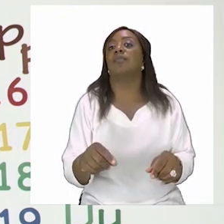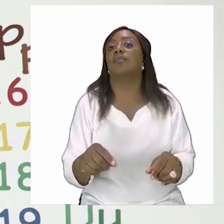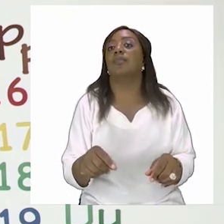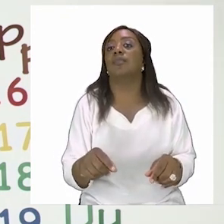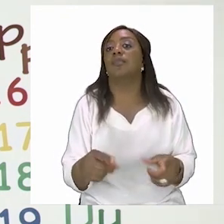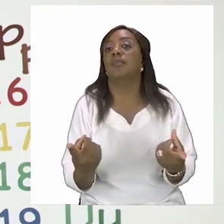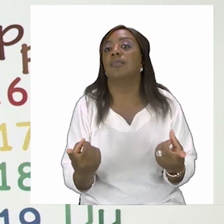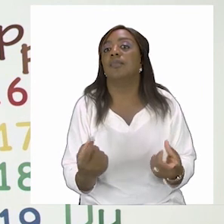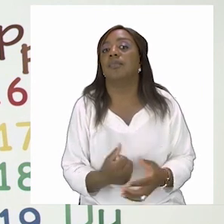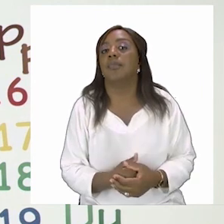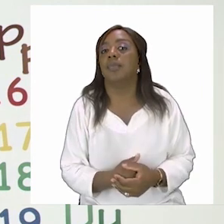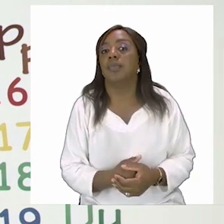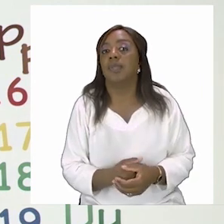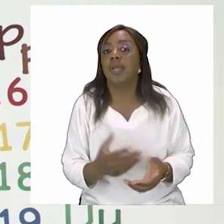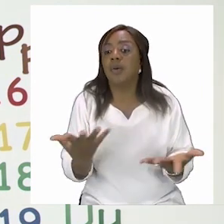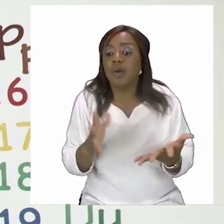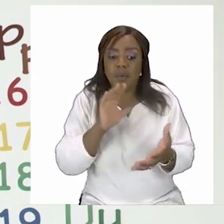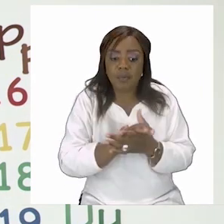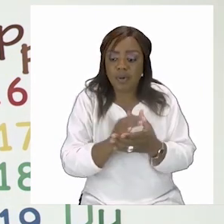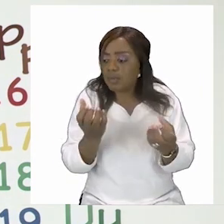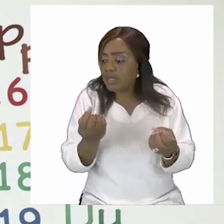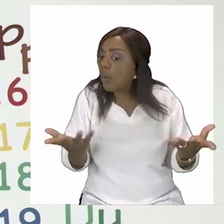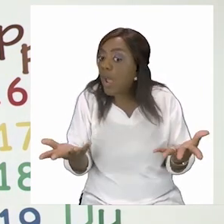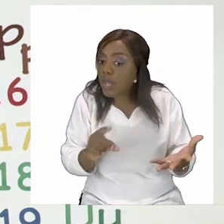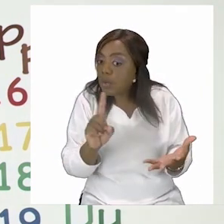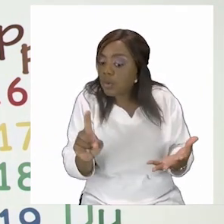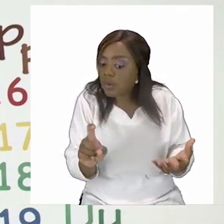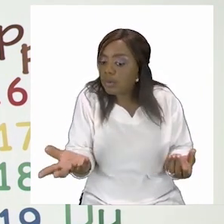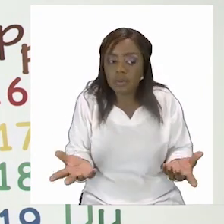I've not seen my friend today. Sashi, where are you?